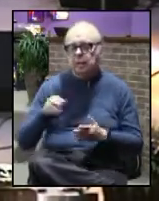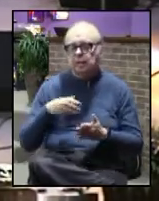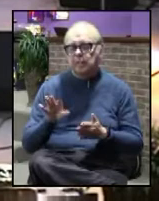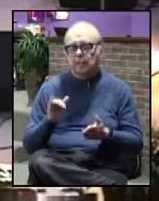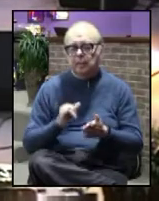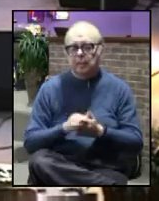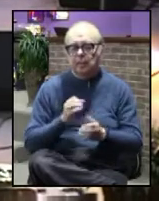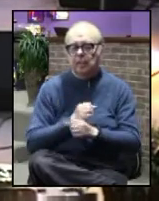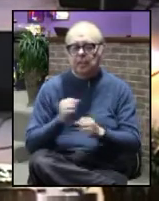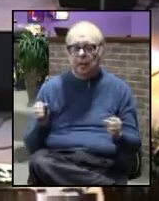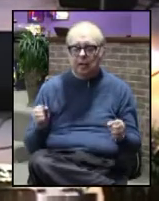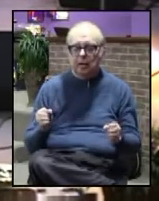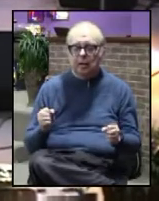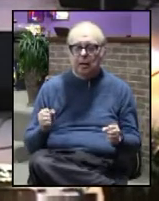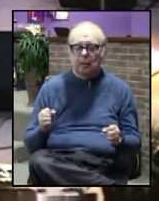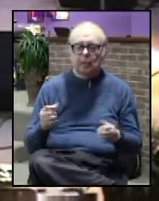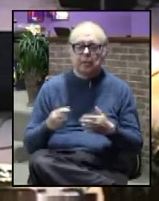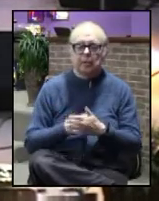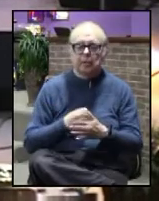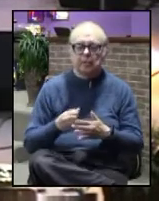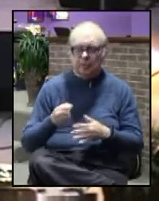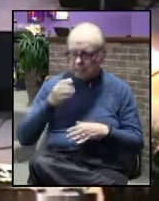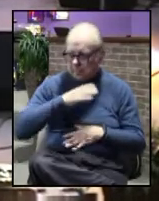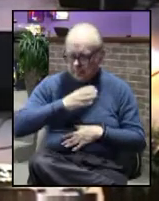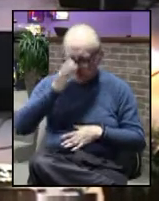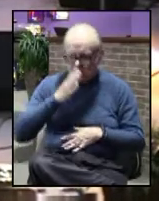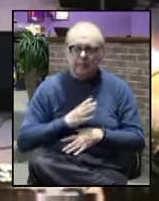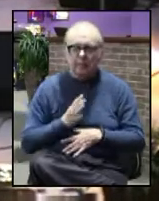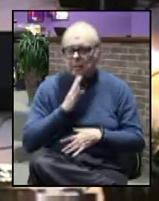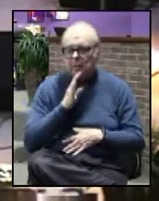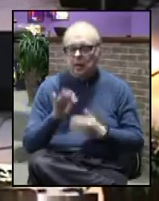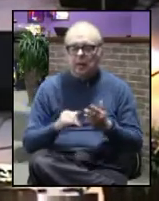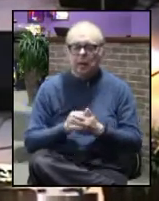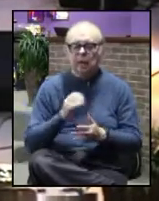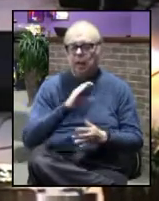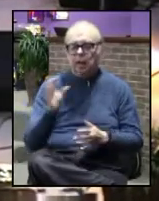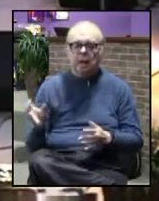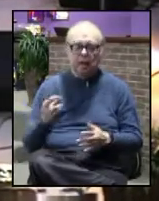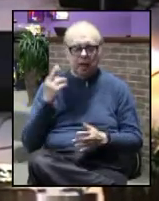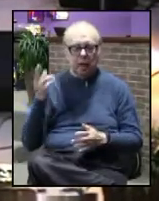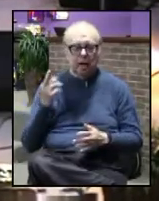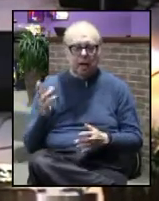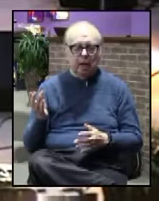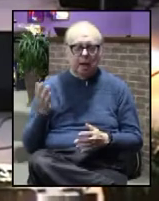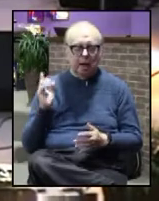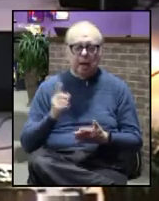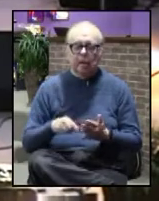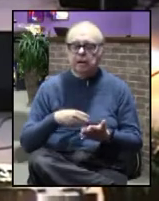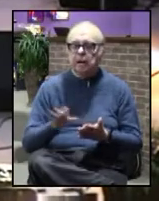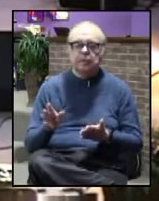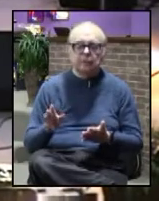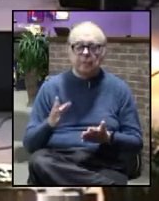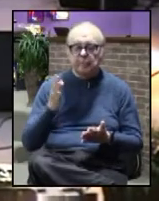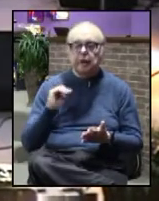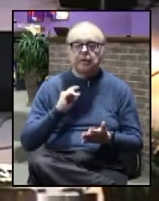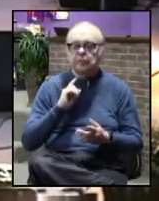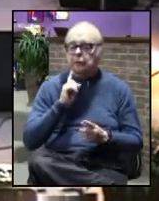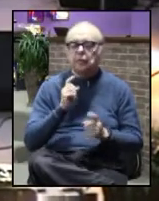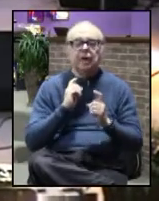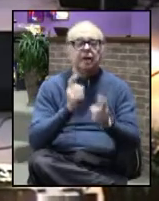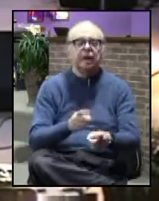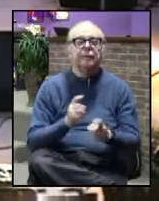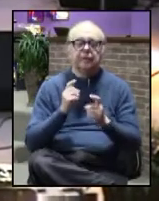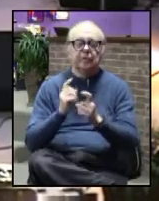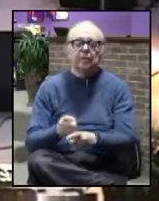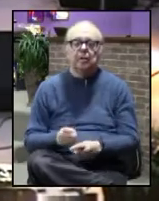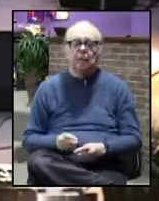this salvation or this gospel, ladies and gentlemen, we talk about Christmas, and the reason we can't reject it, it's a gift. How